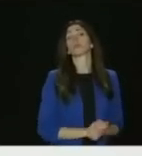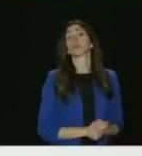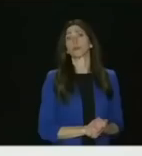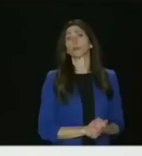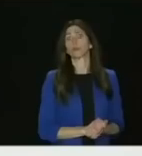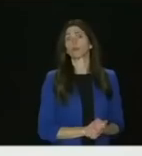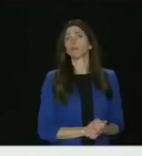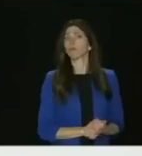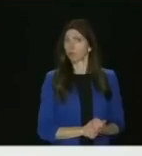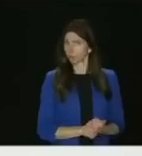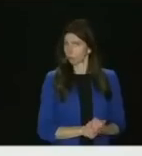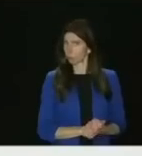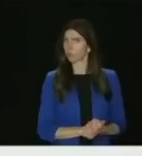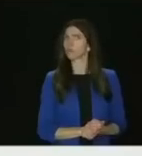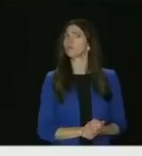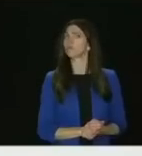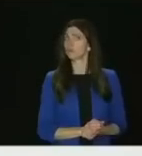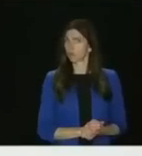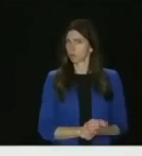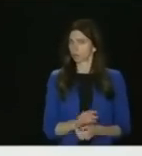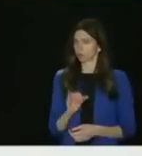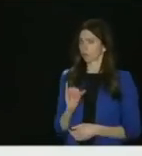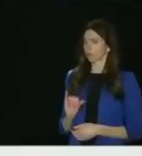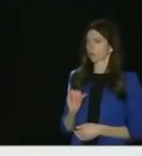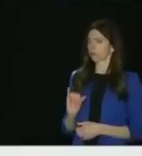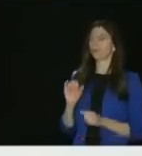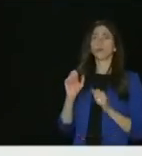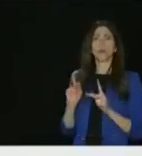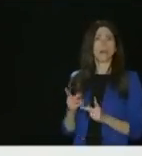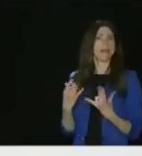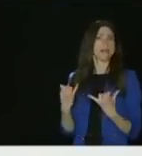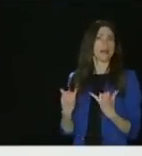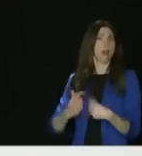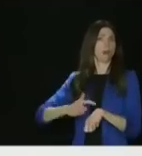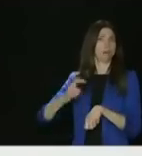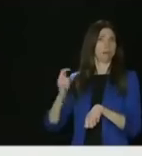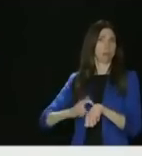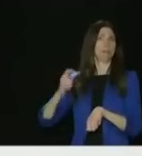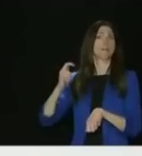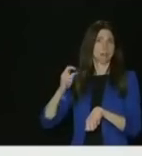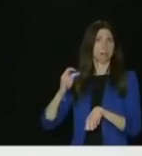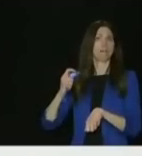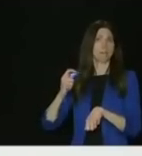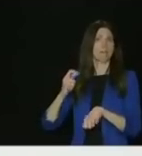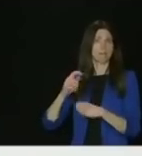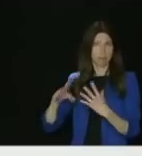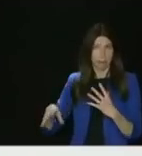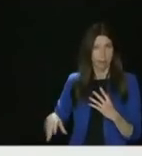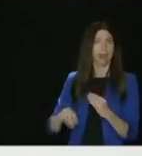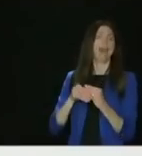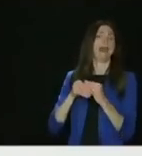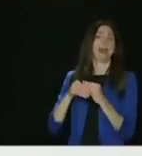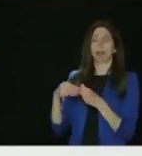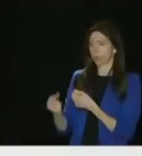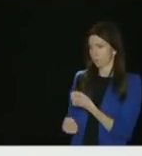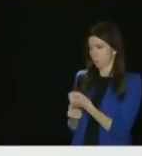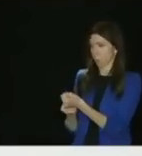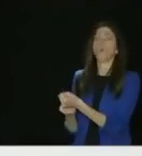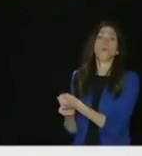it became clear that we required additional tools. And those tools, limited,